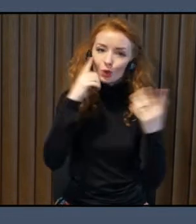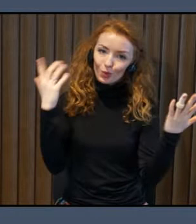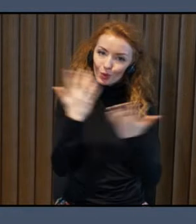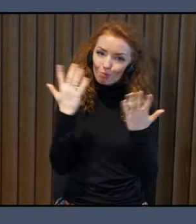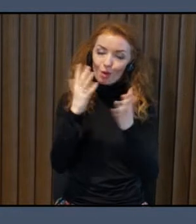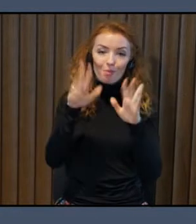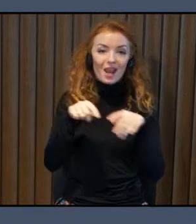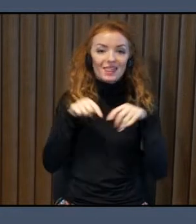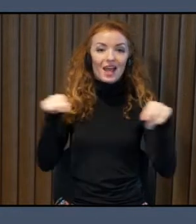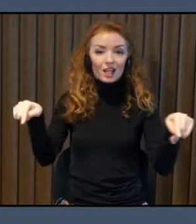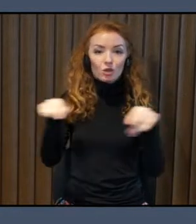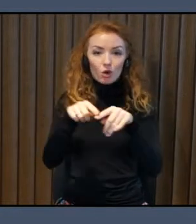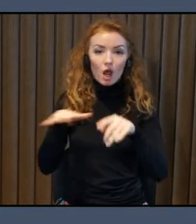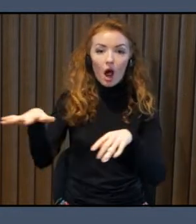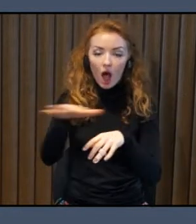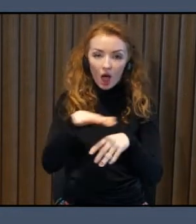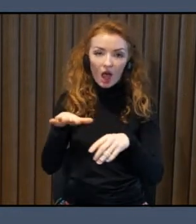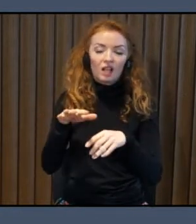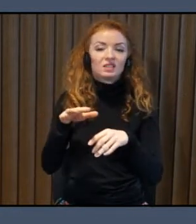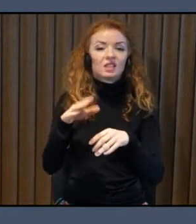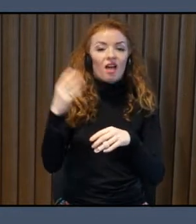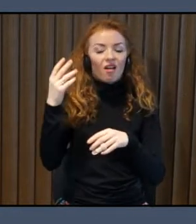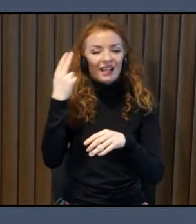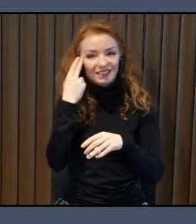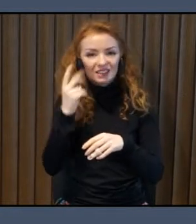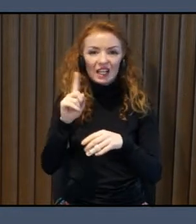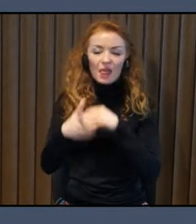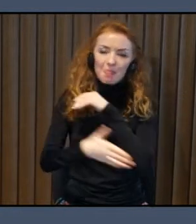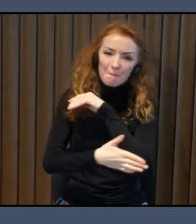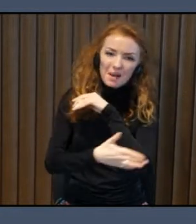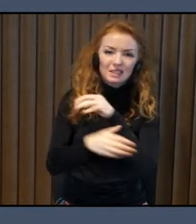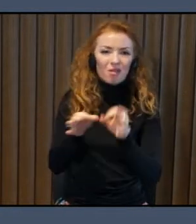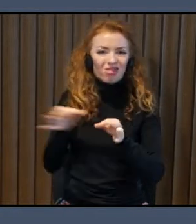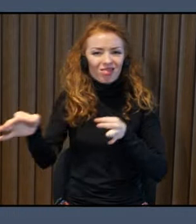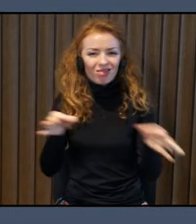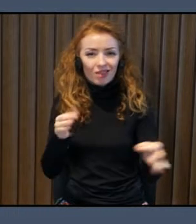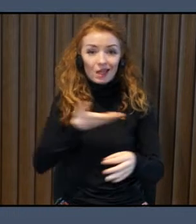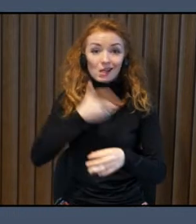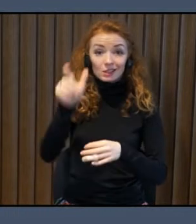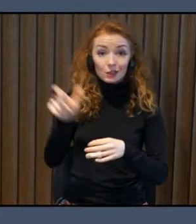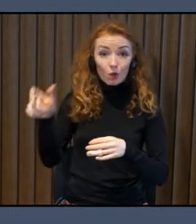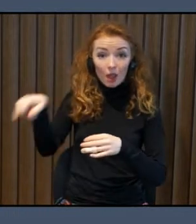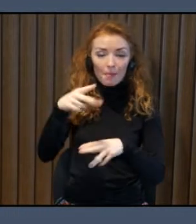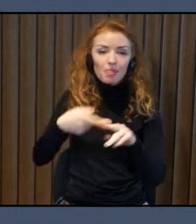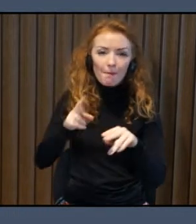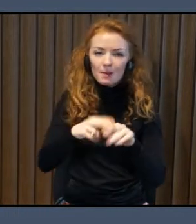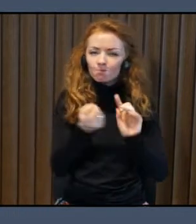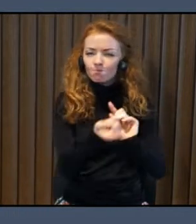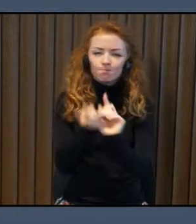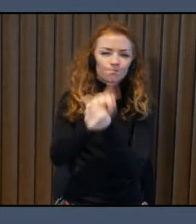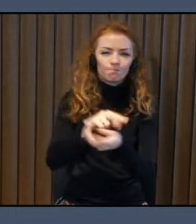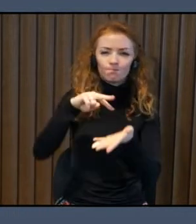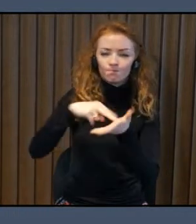health services, at the same time thinking about the vulnerable persons who are under